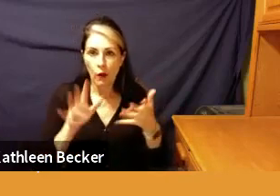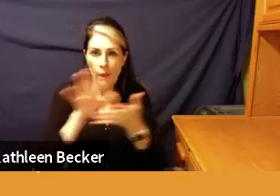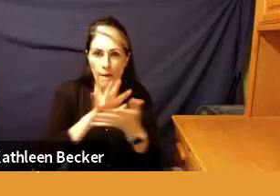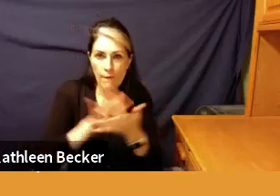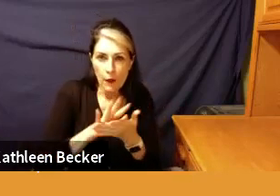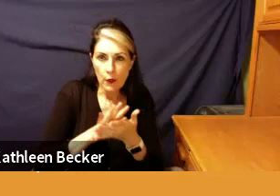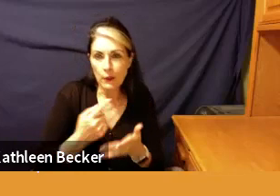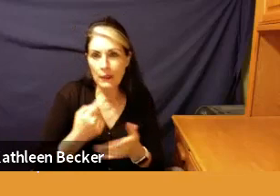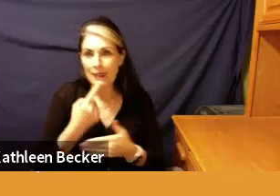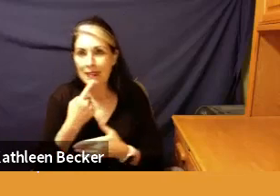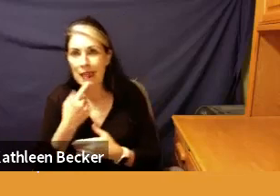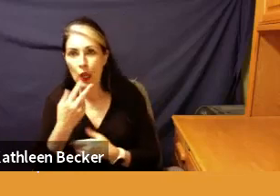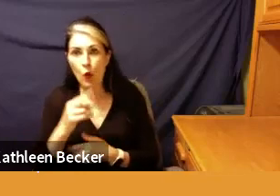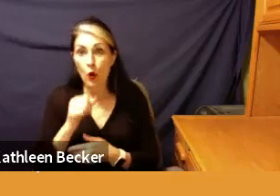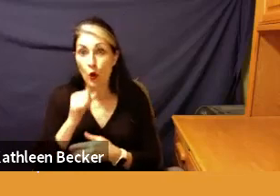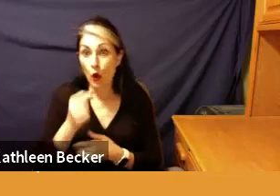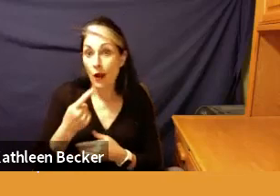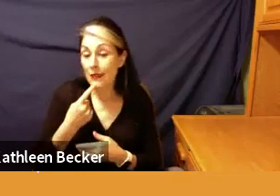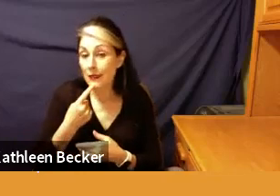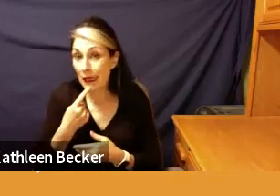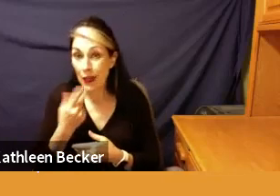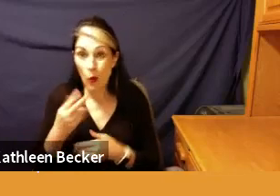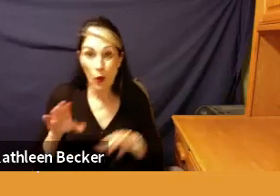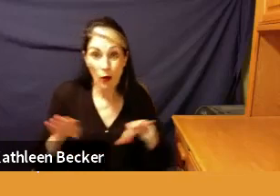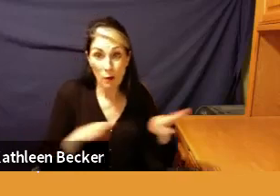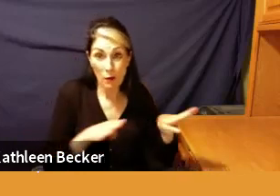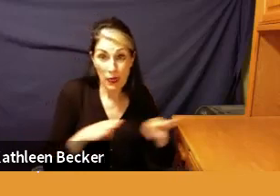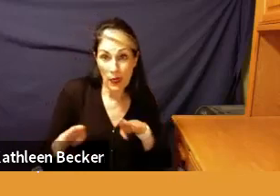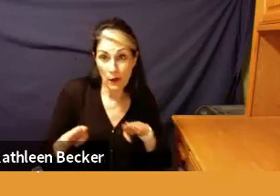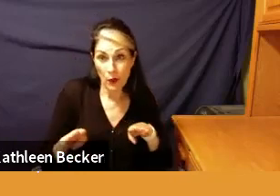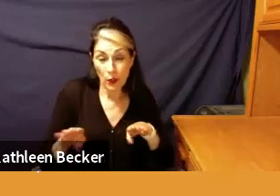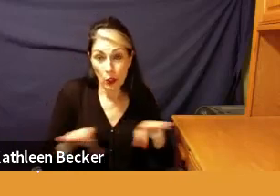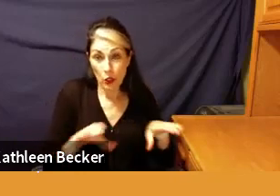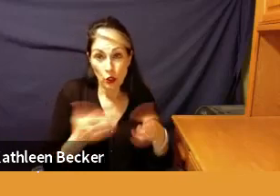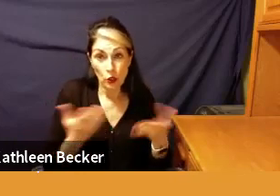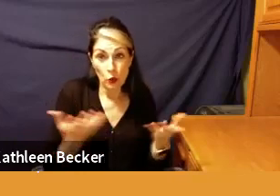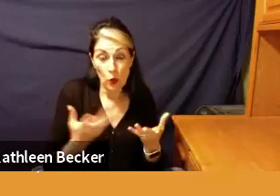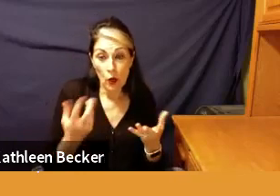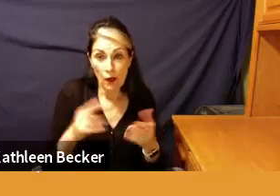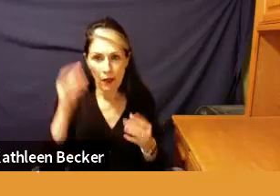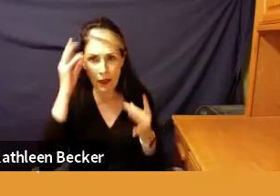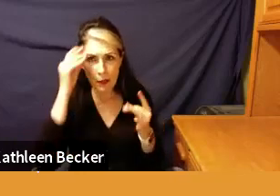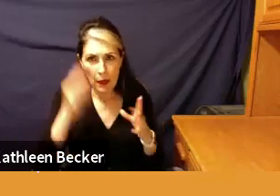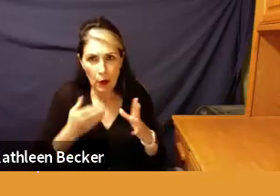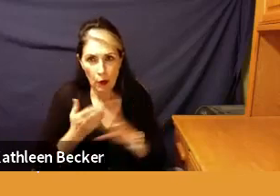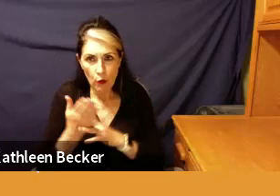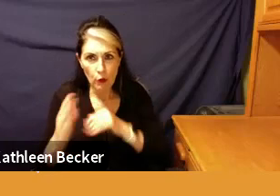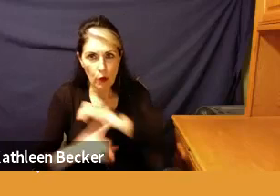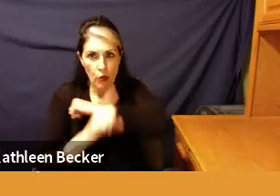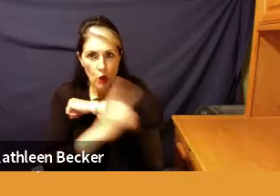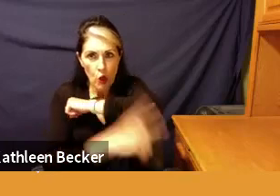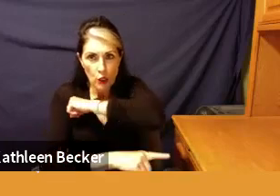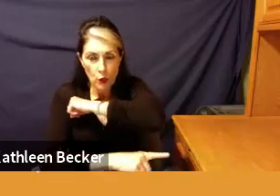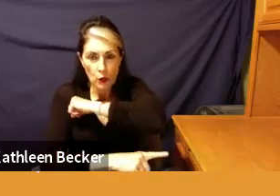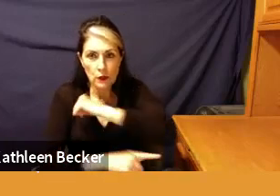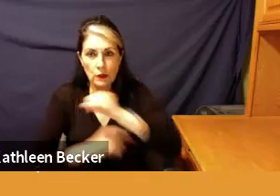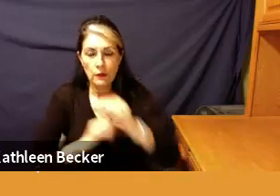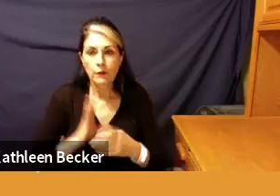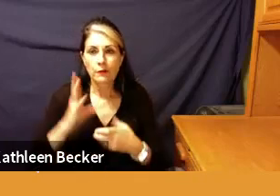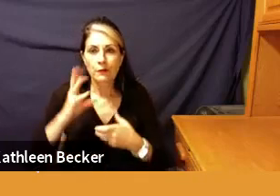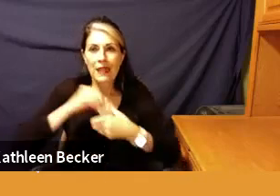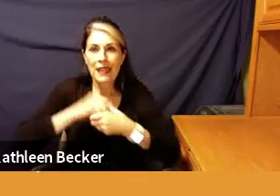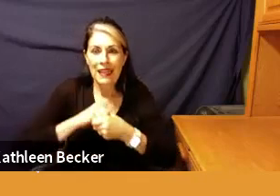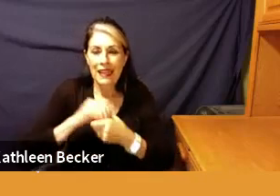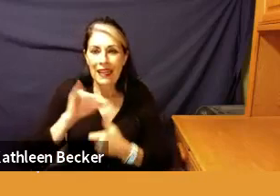shouldn't say, or what they should and shouldn't do, being able to think through the consequences of those things. And interpersonal skills,